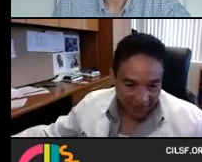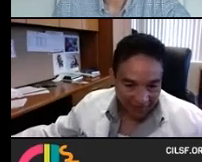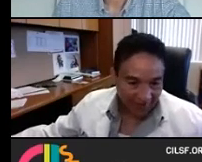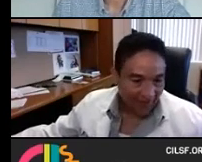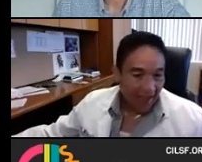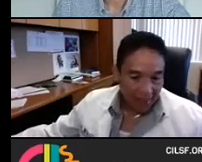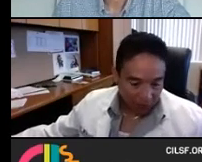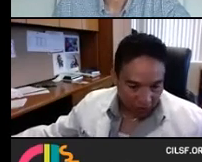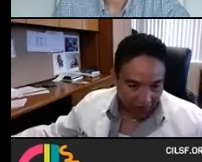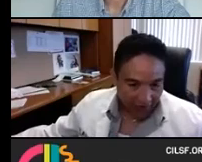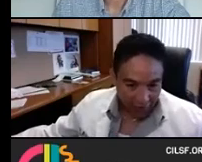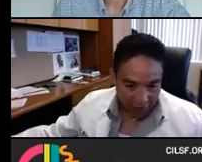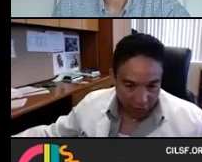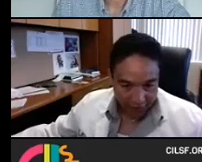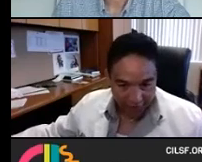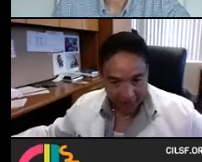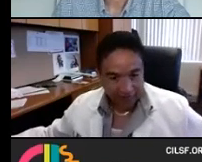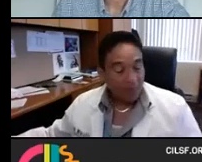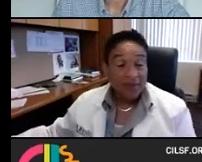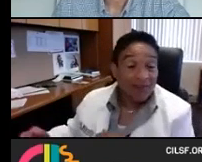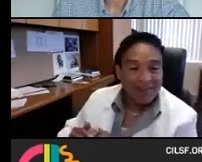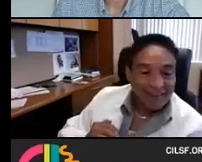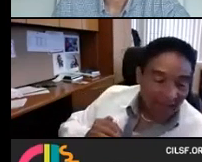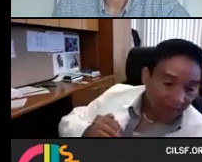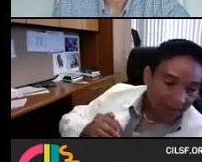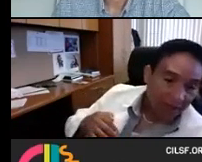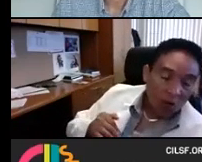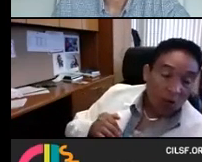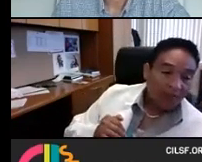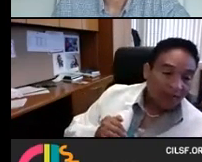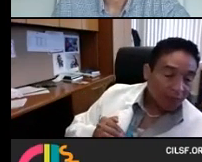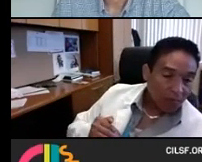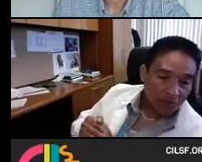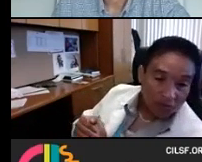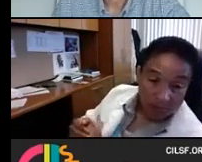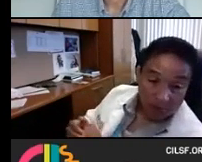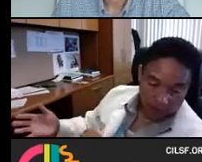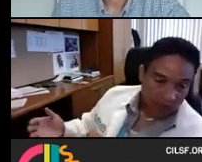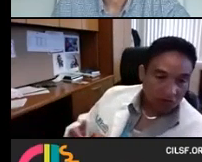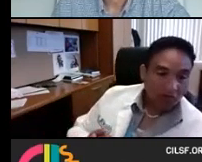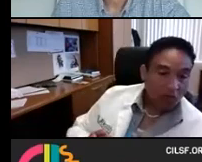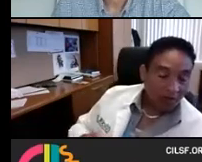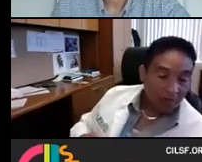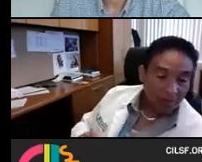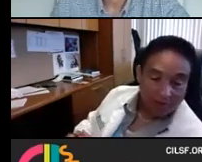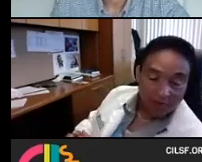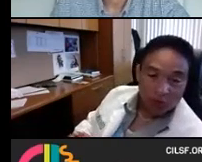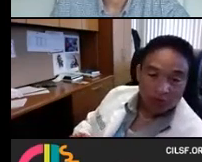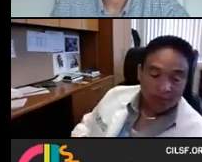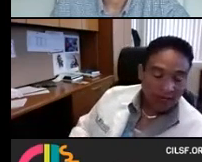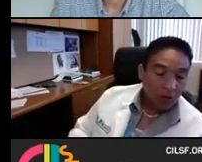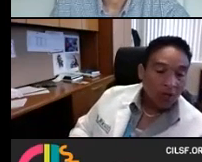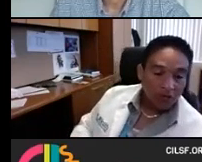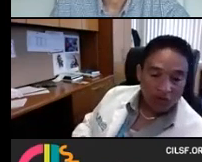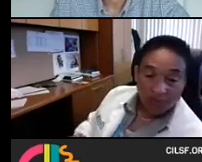in the vaccines and the trust in healthcare authorities and systems. And this is exactly what the disinformation from other countries as well as domestic is doing